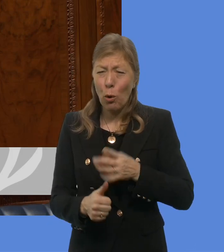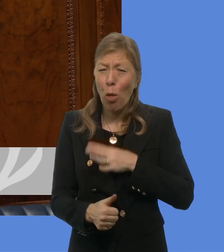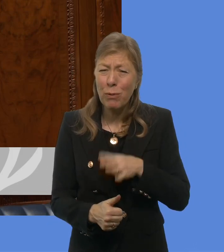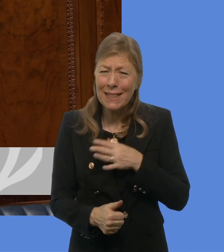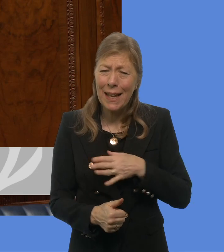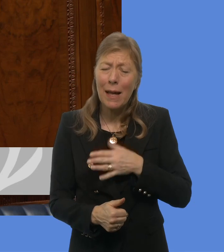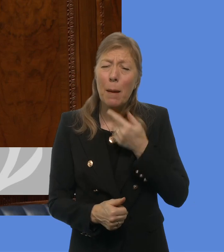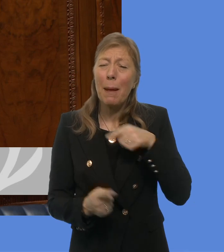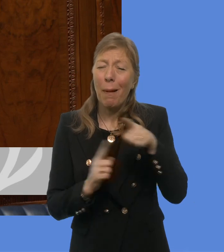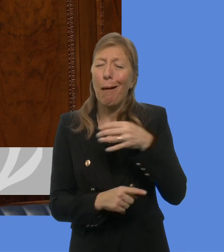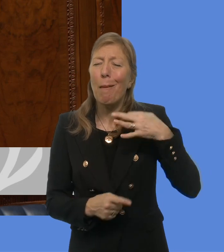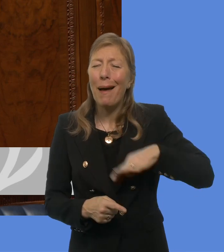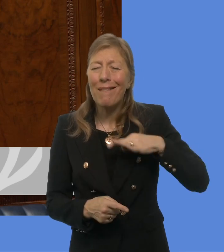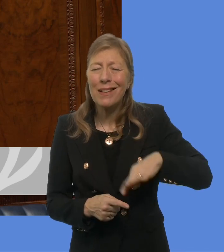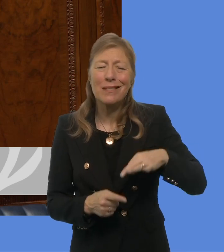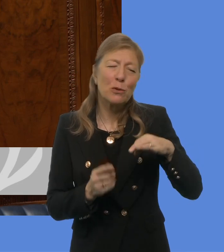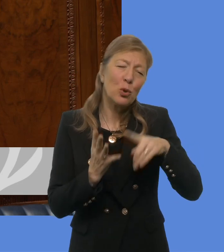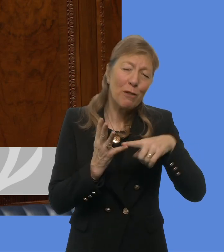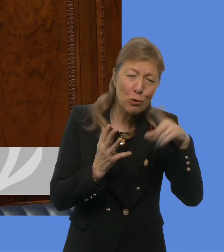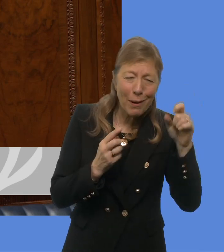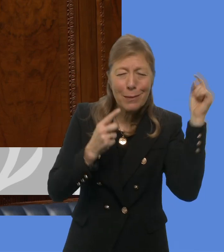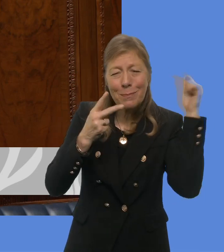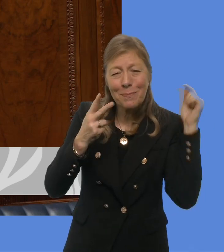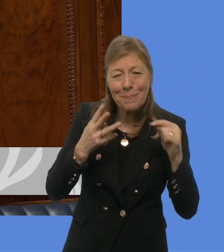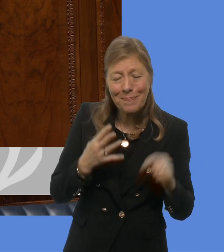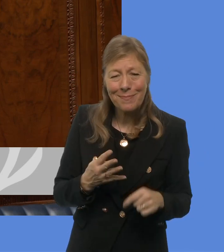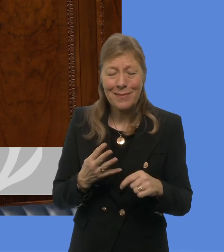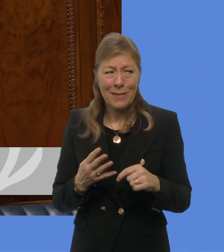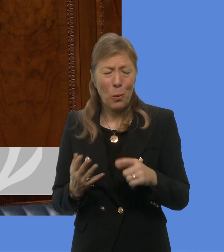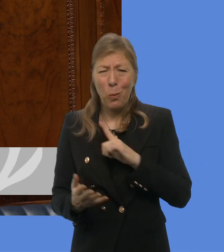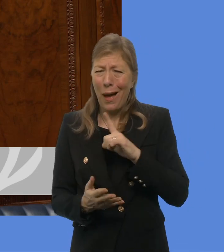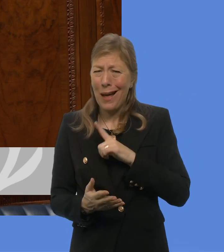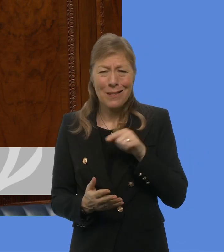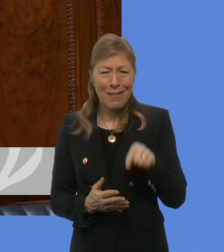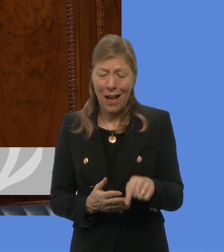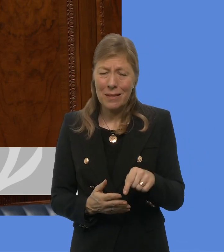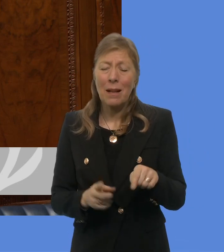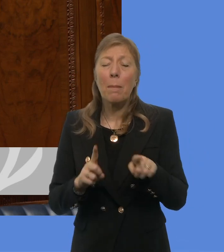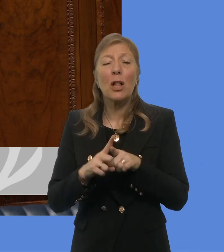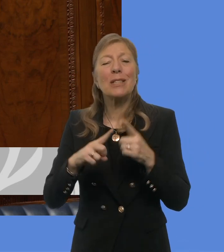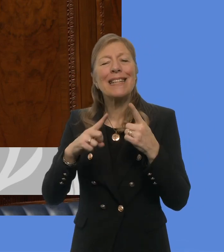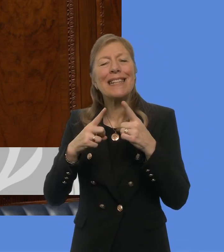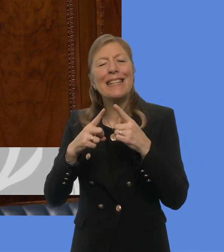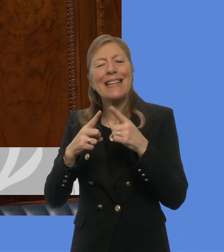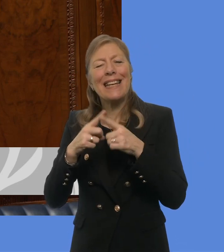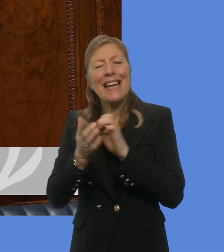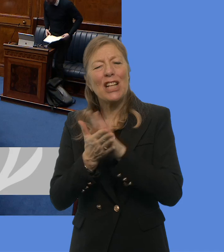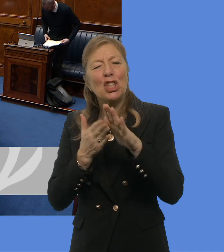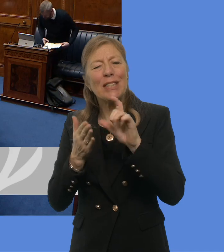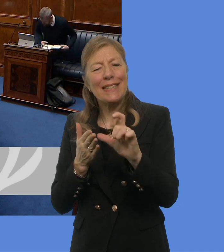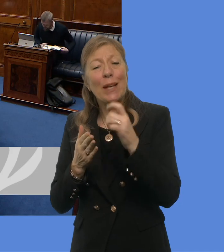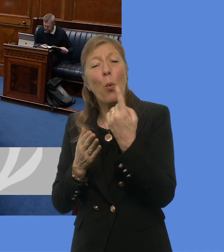can you confirm why people have to annually apply for the HC1 form? Because I fear that too many people are falling through the